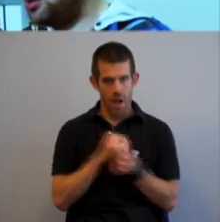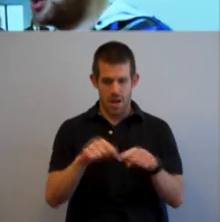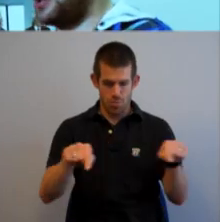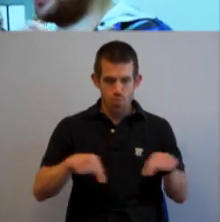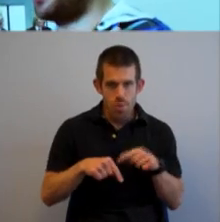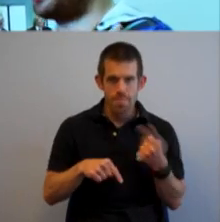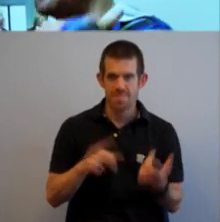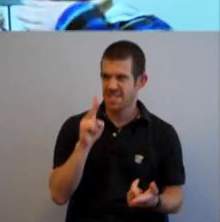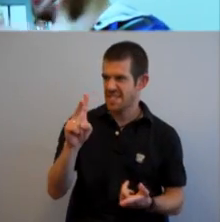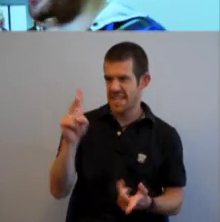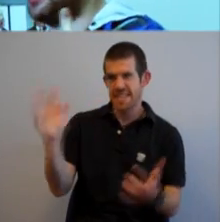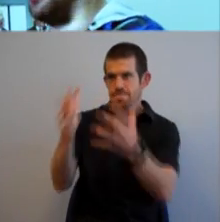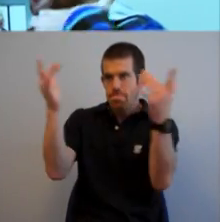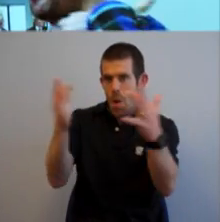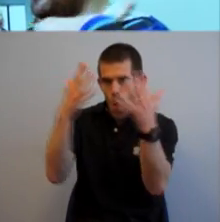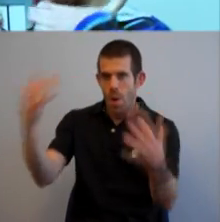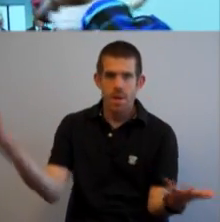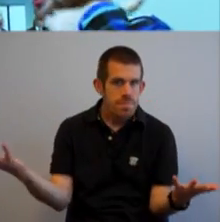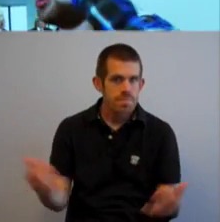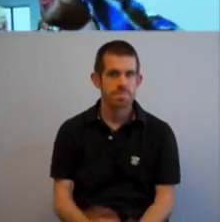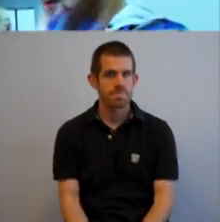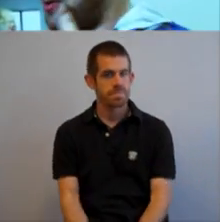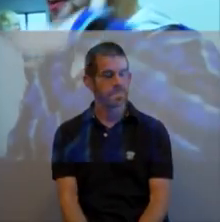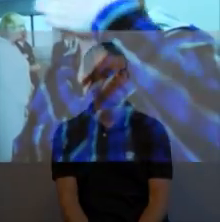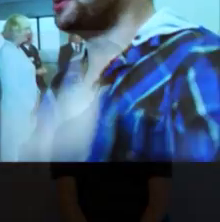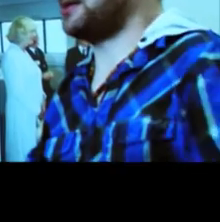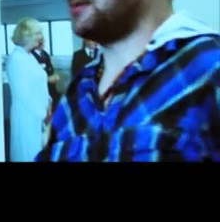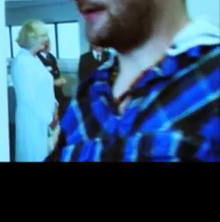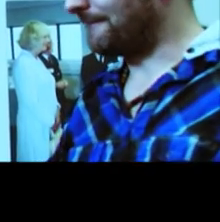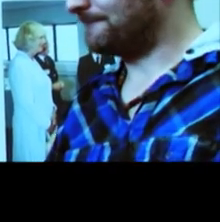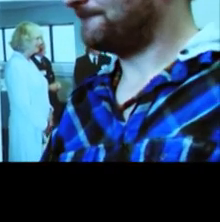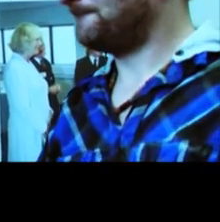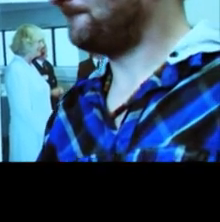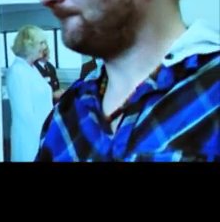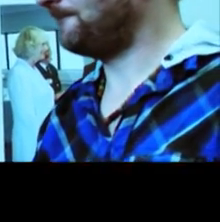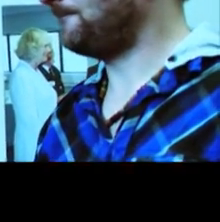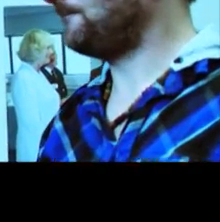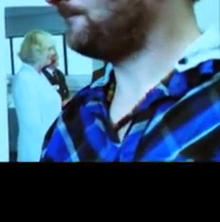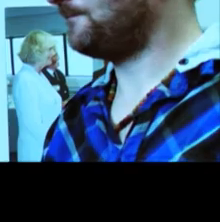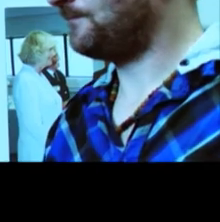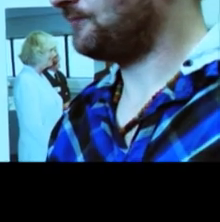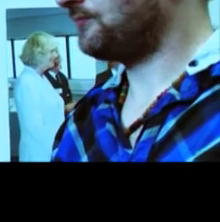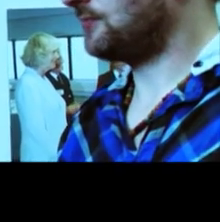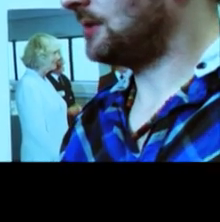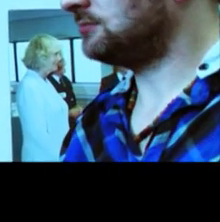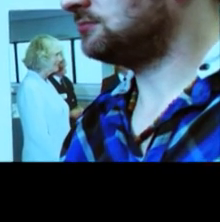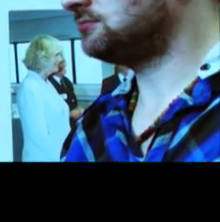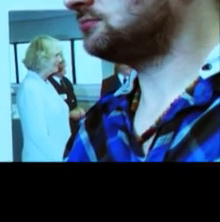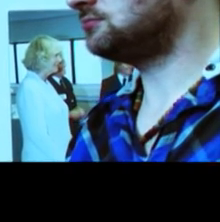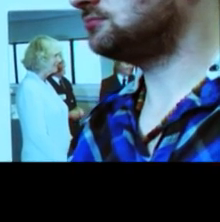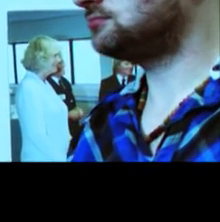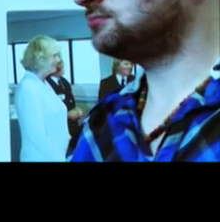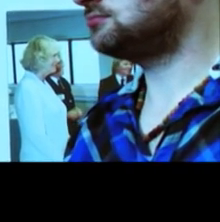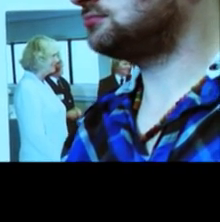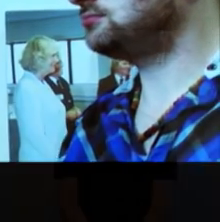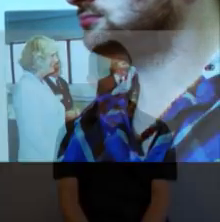house and there's smoke coming from the building? If someone's trapped in a house, the best advice we can give